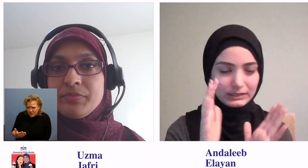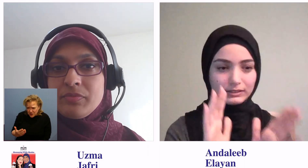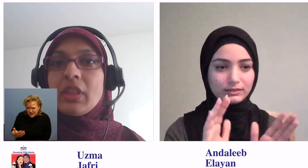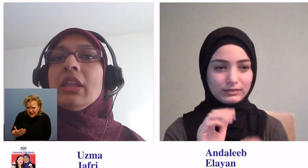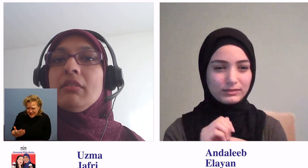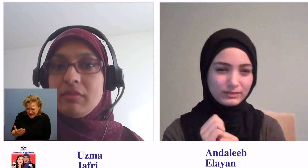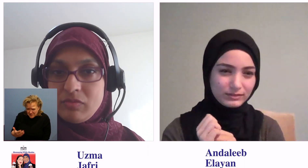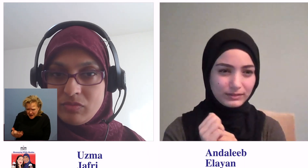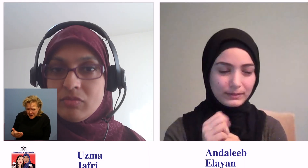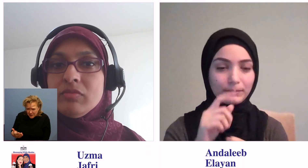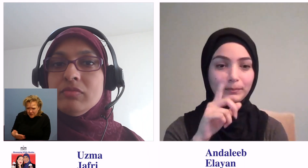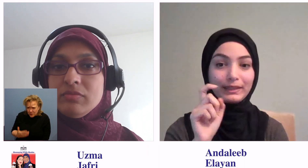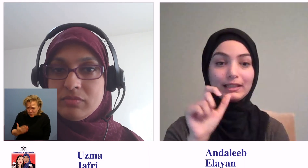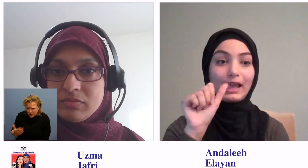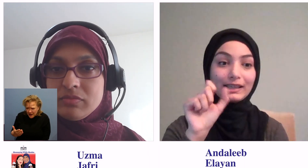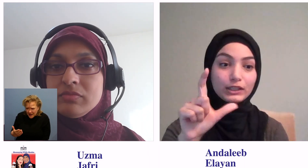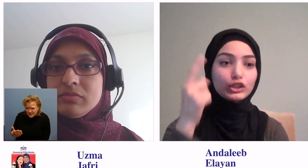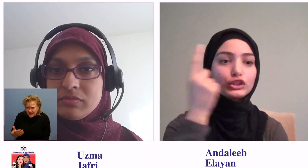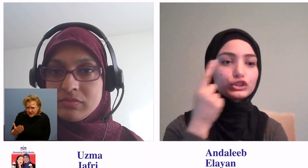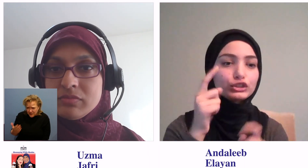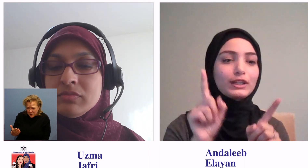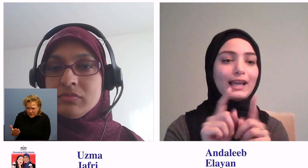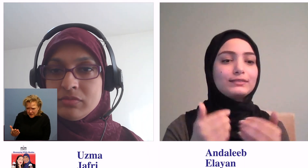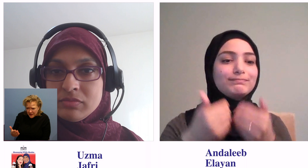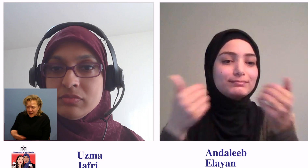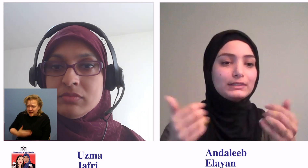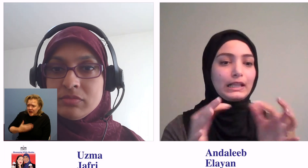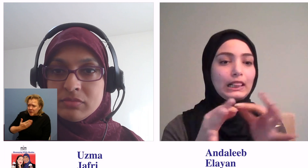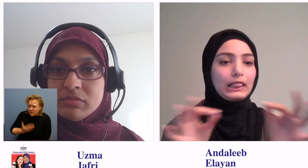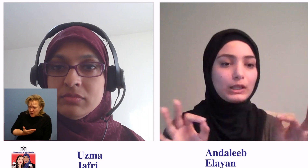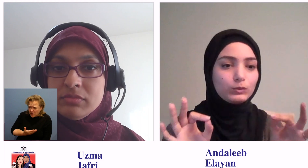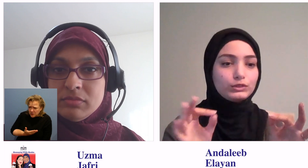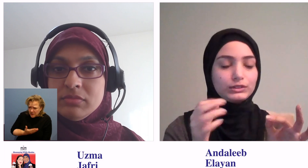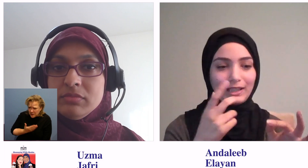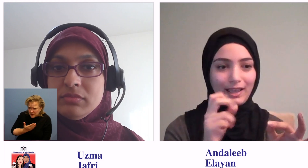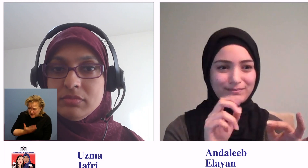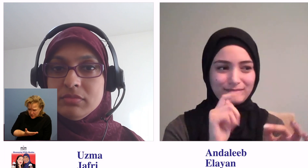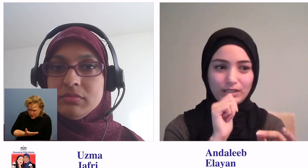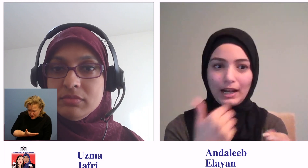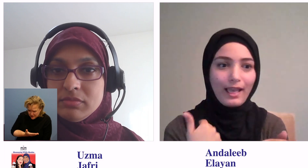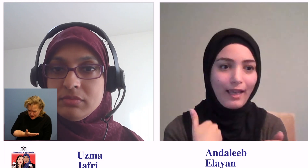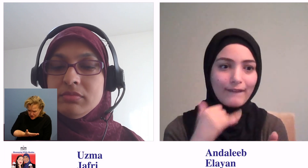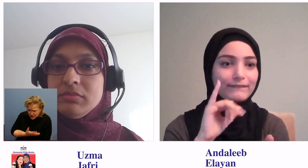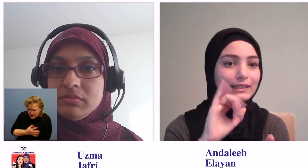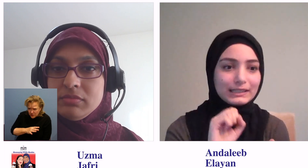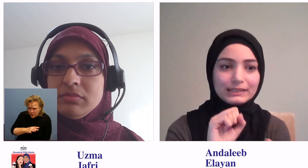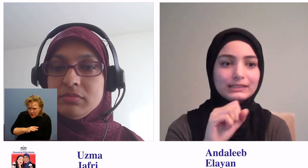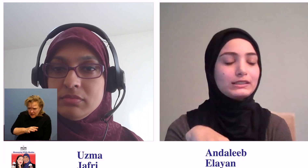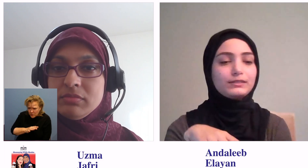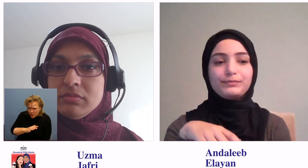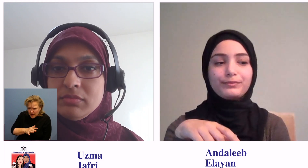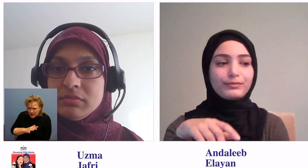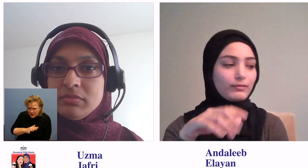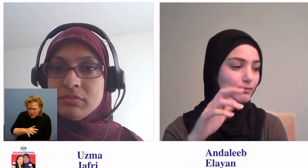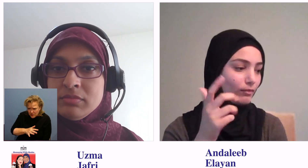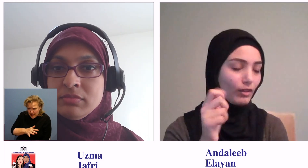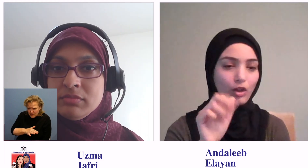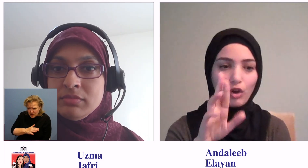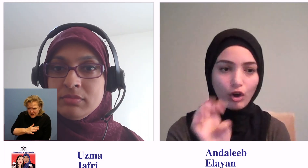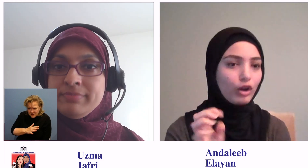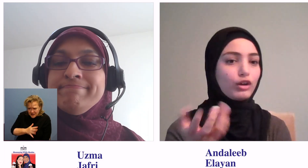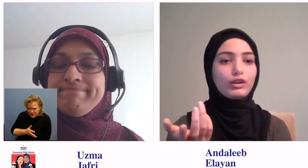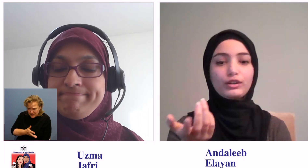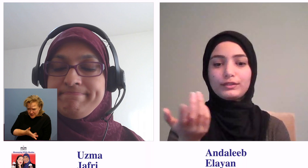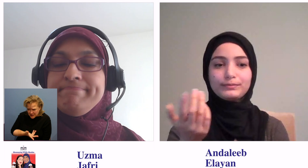two languages at the same time. They're learning ASL and developing in that, but they're also developing their English. So they're really working on two